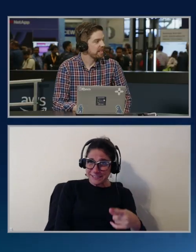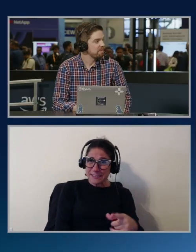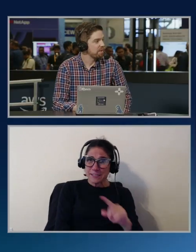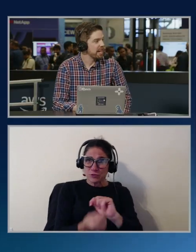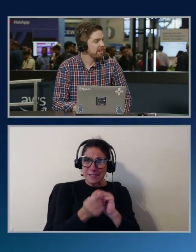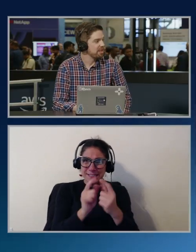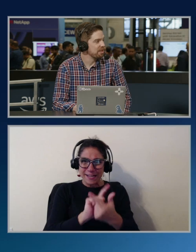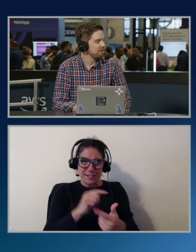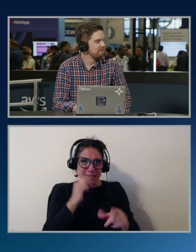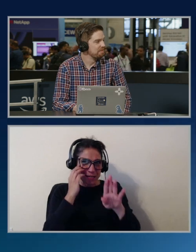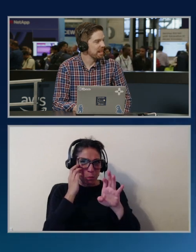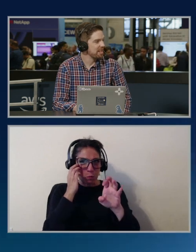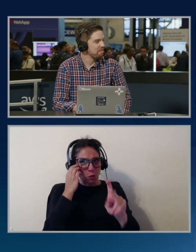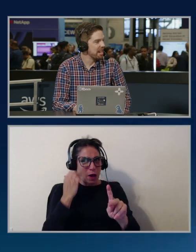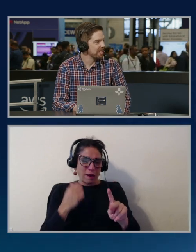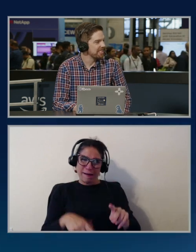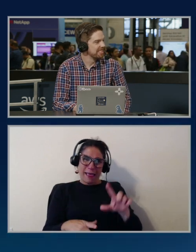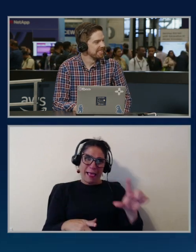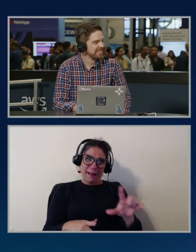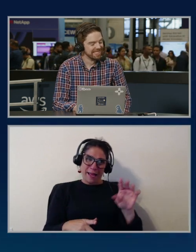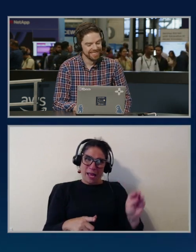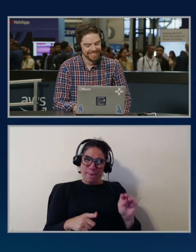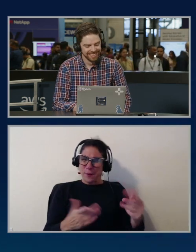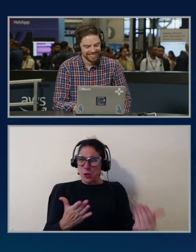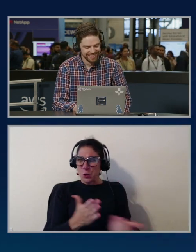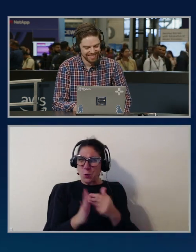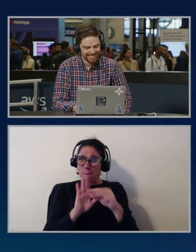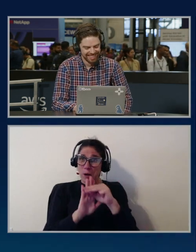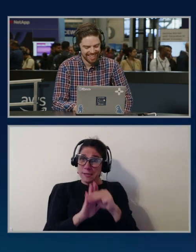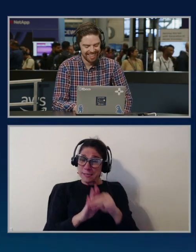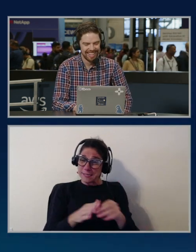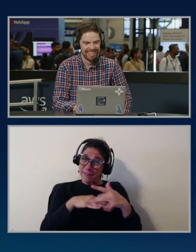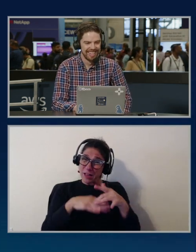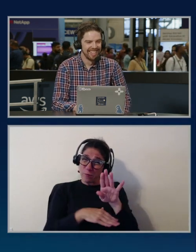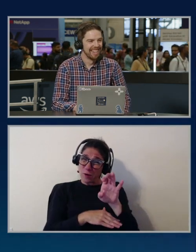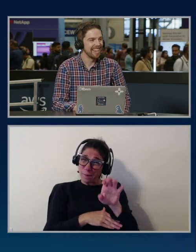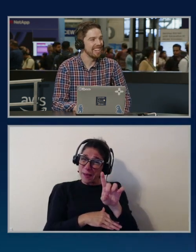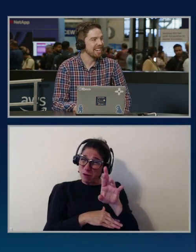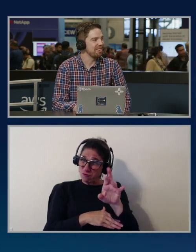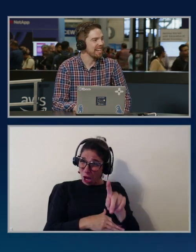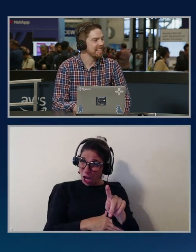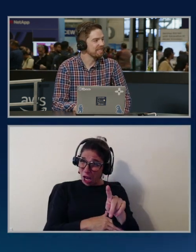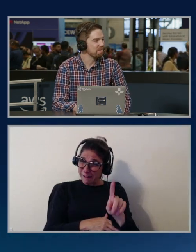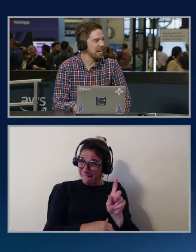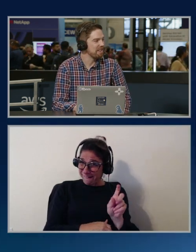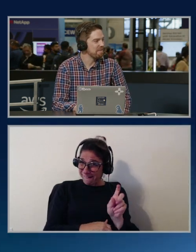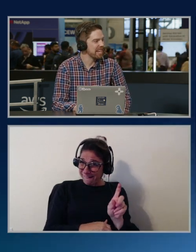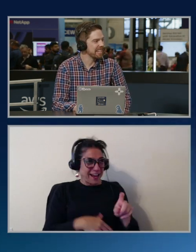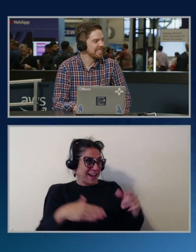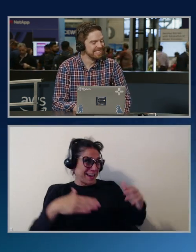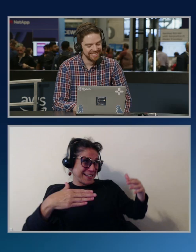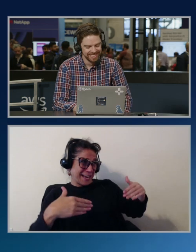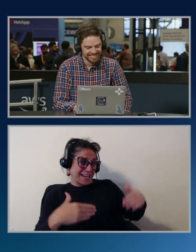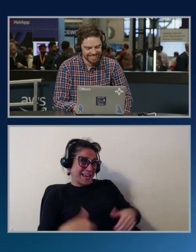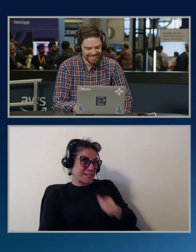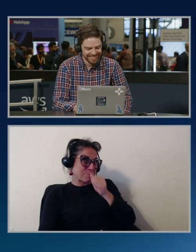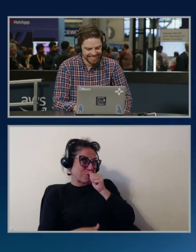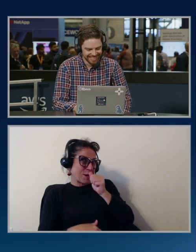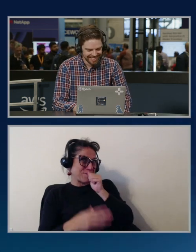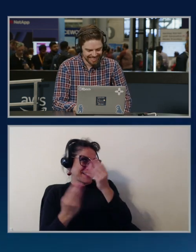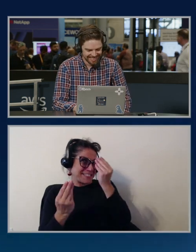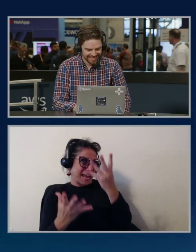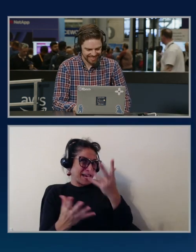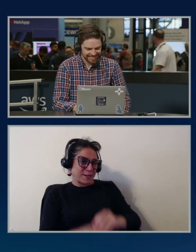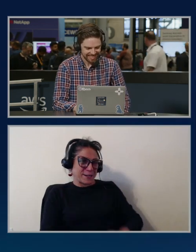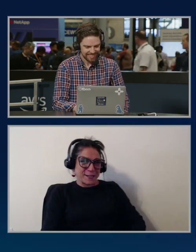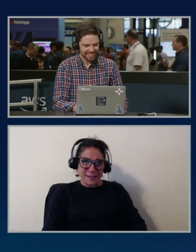It's a brand new model. Is it available in Bedrock yet? Not quite. Coming Private soon. beta. Oh, there we go.